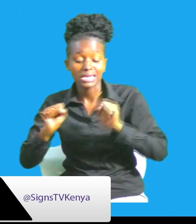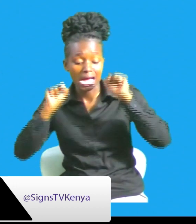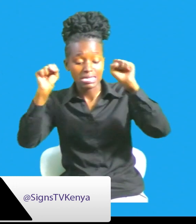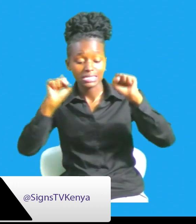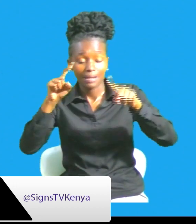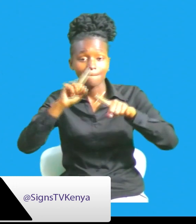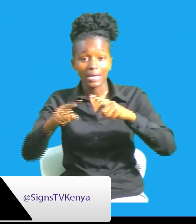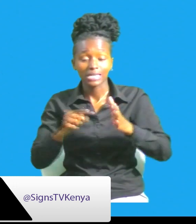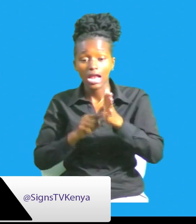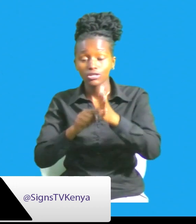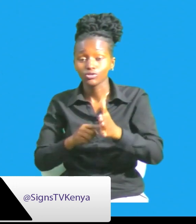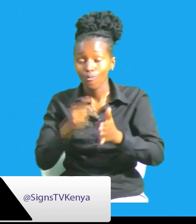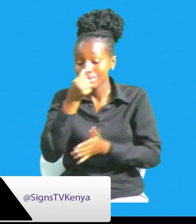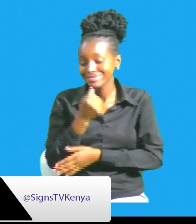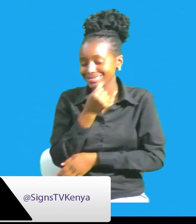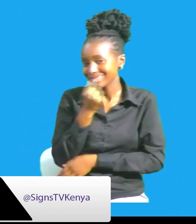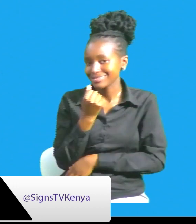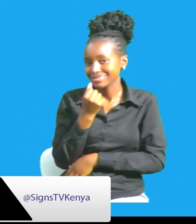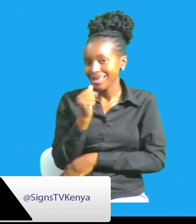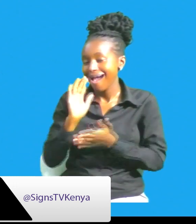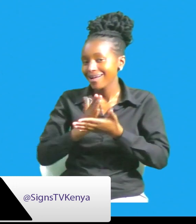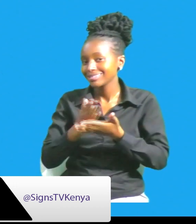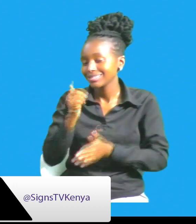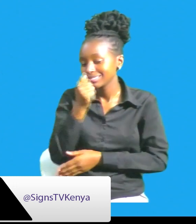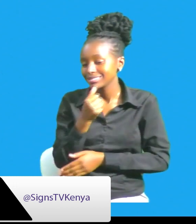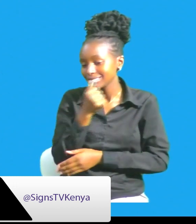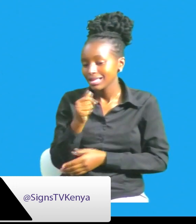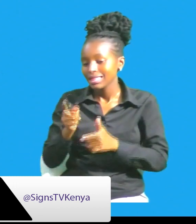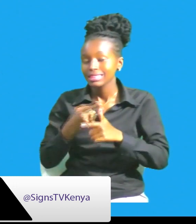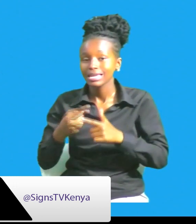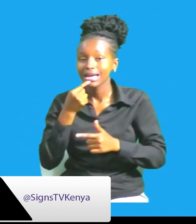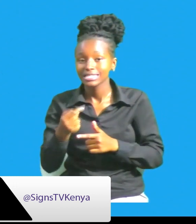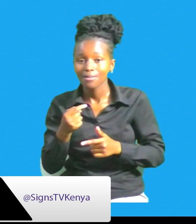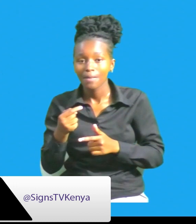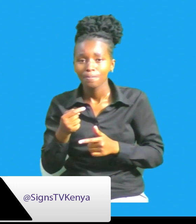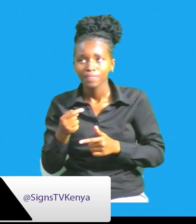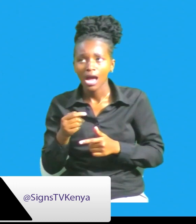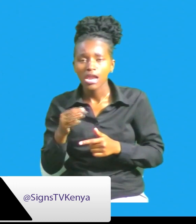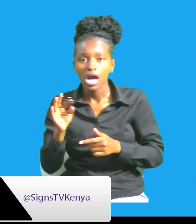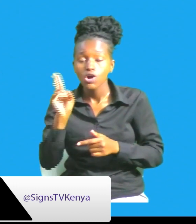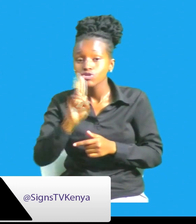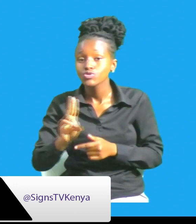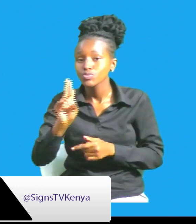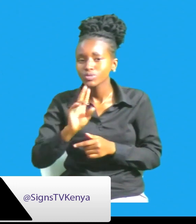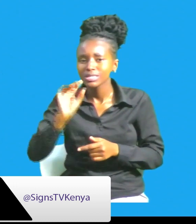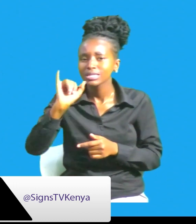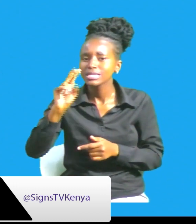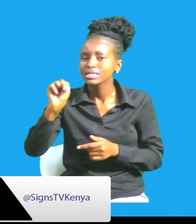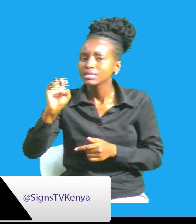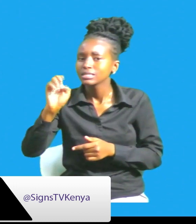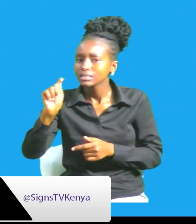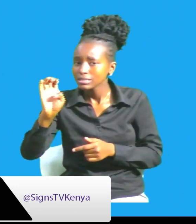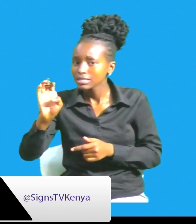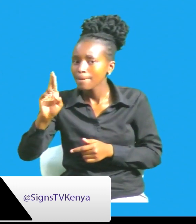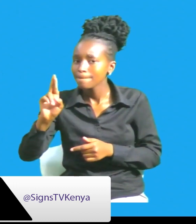shared a secret, and the secret that she was using for the last 2 months was intermittent fasting. I don't know what intermittent fasting is, but I think ni fasting whereby